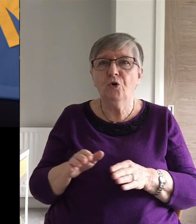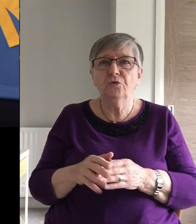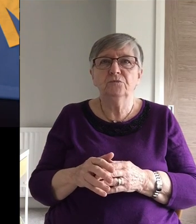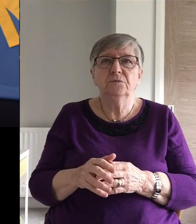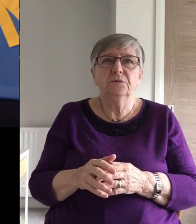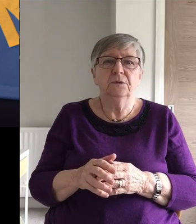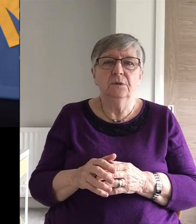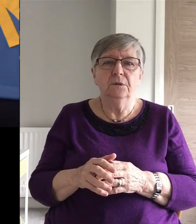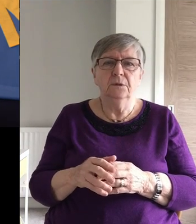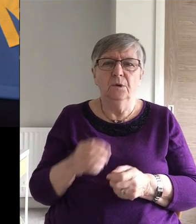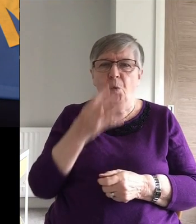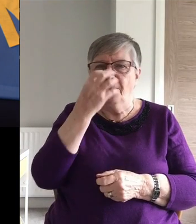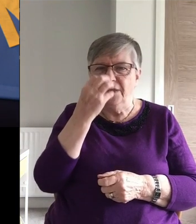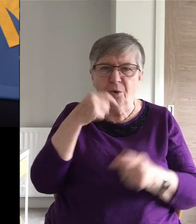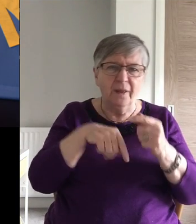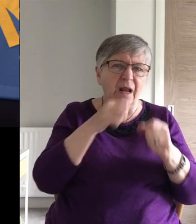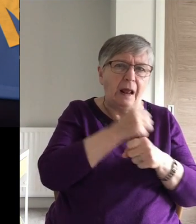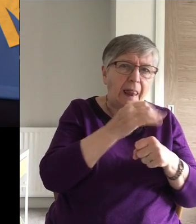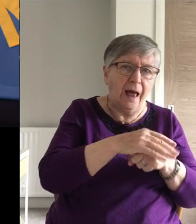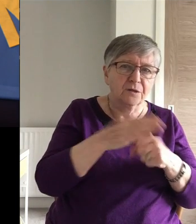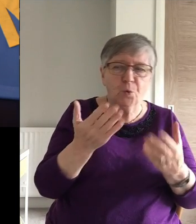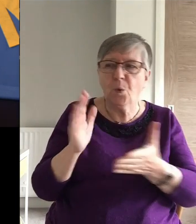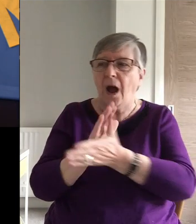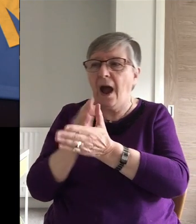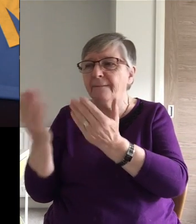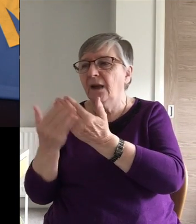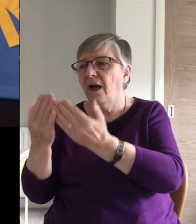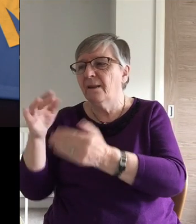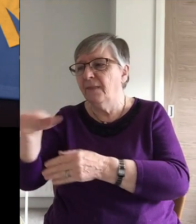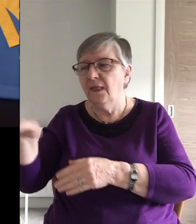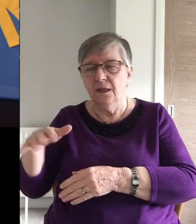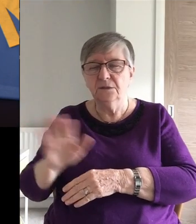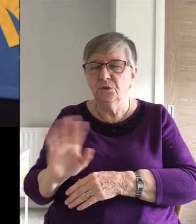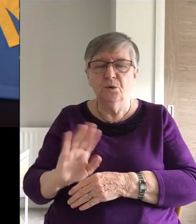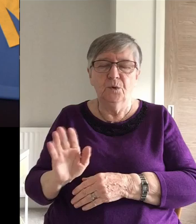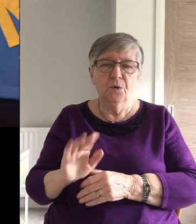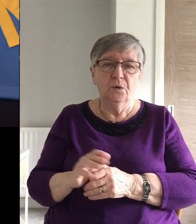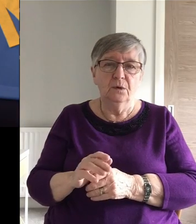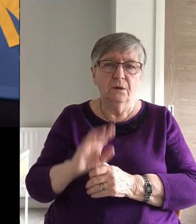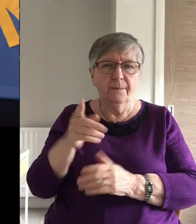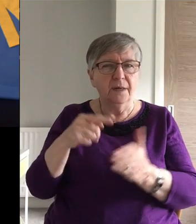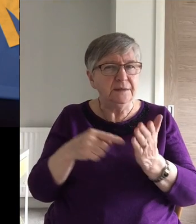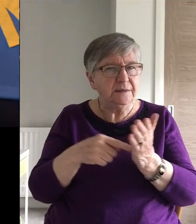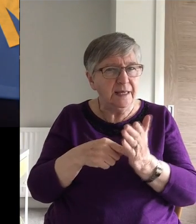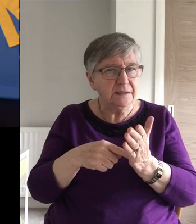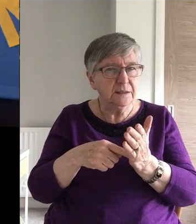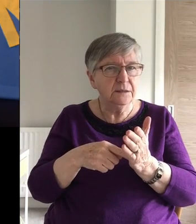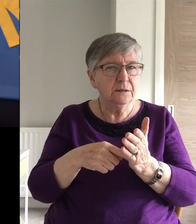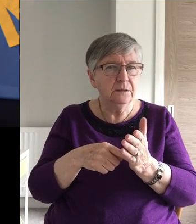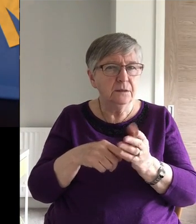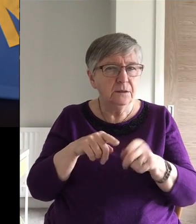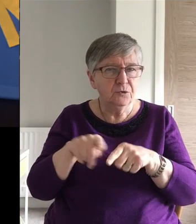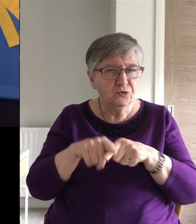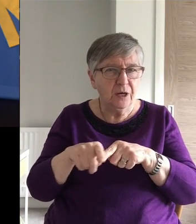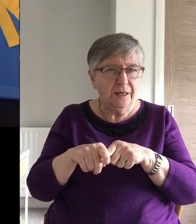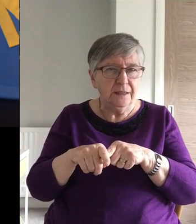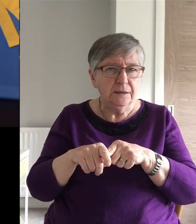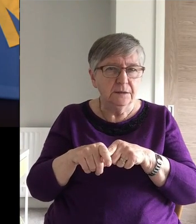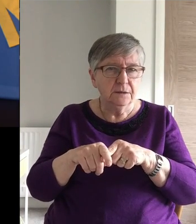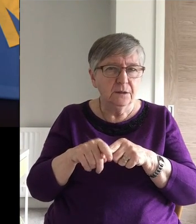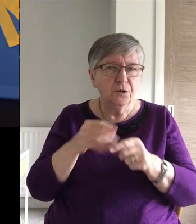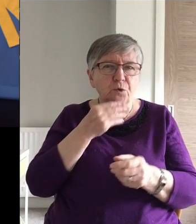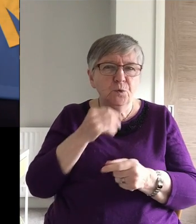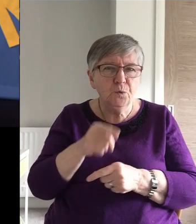Not miserable in Glasgow or happy somewhere else, but tested, tried, taken advantage